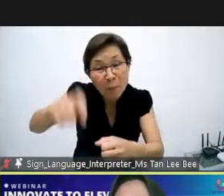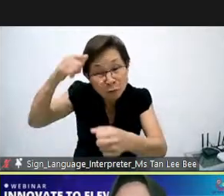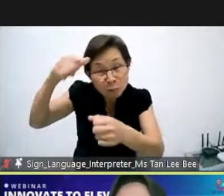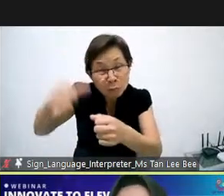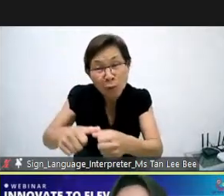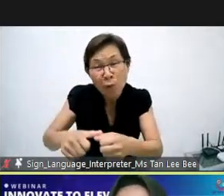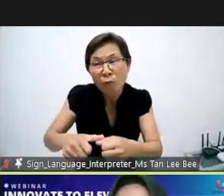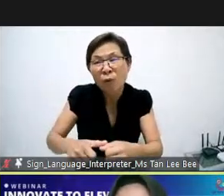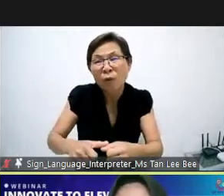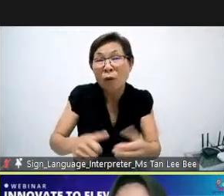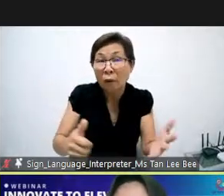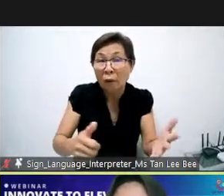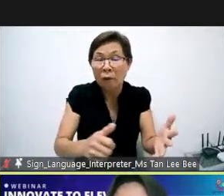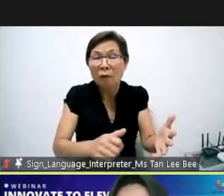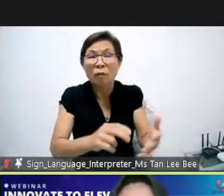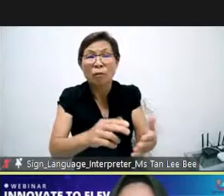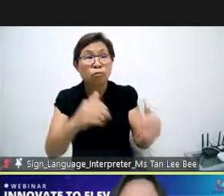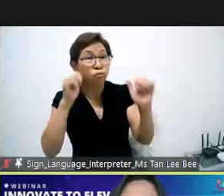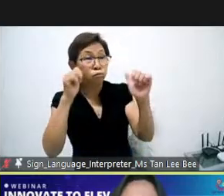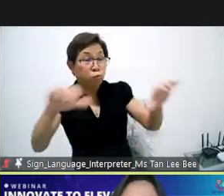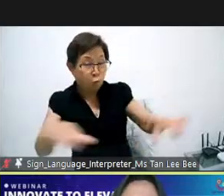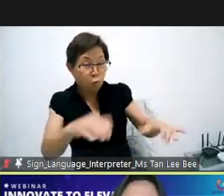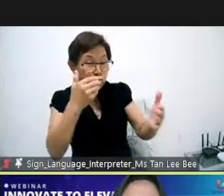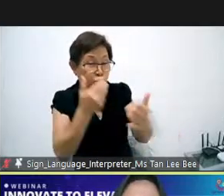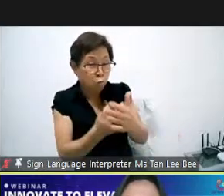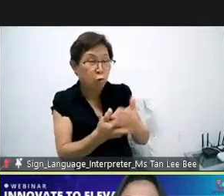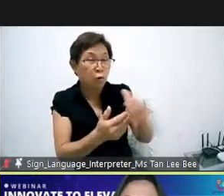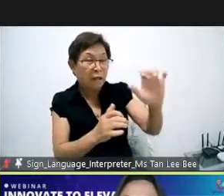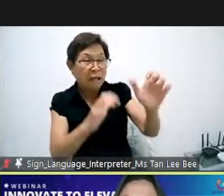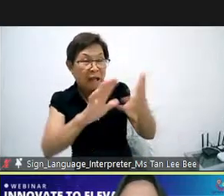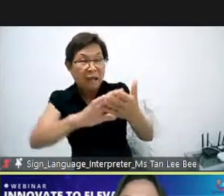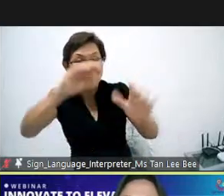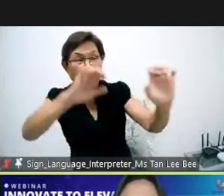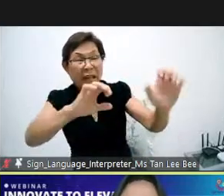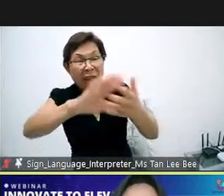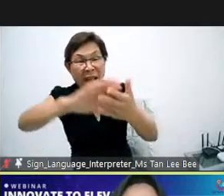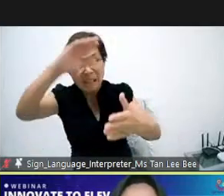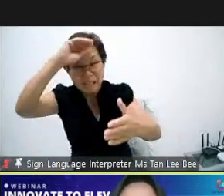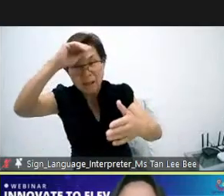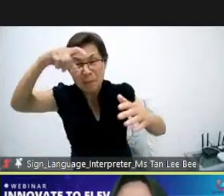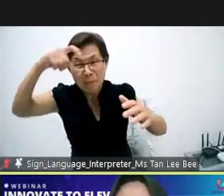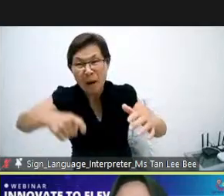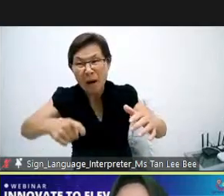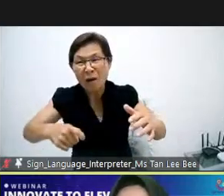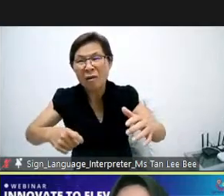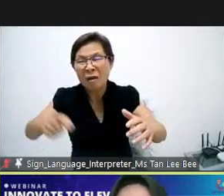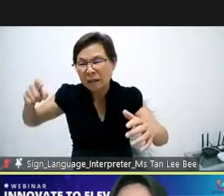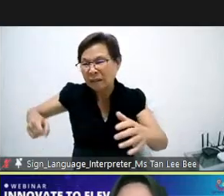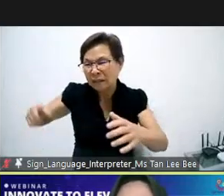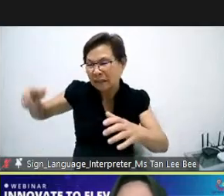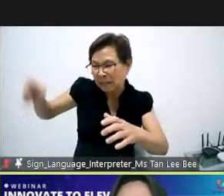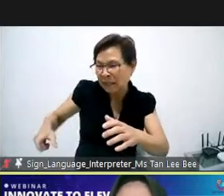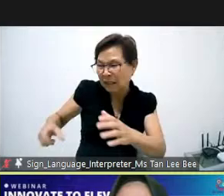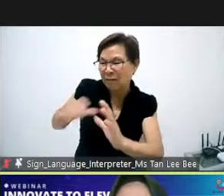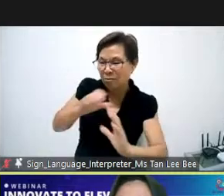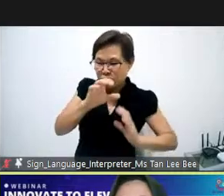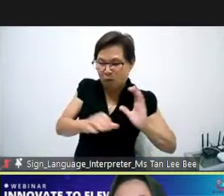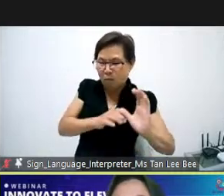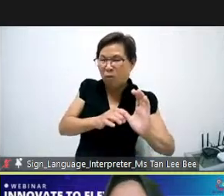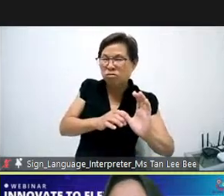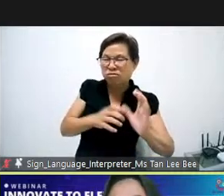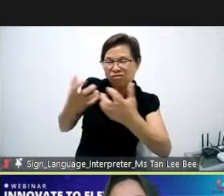an innovation is done in learning, if it not adapt to the needs and characteristic of